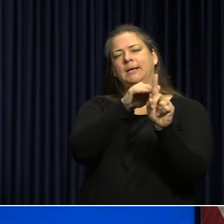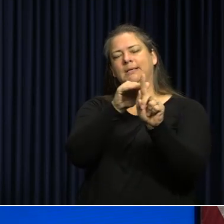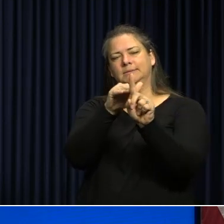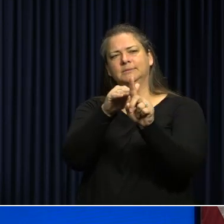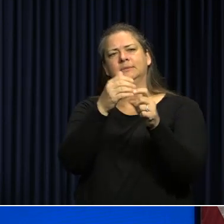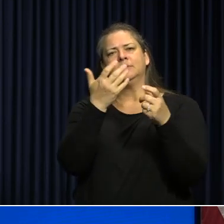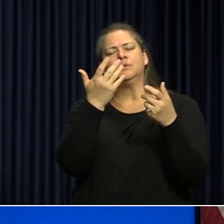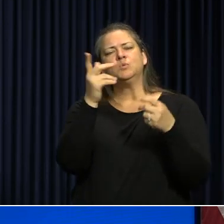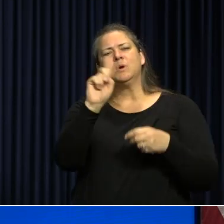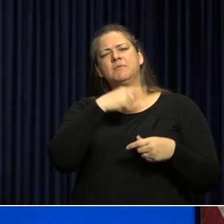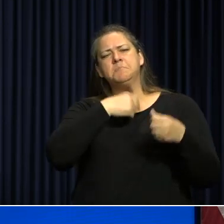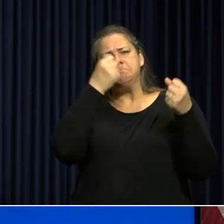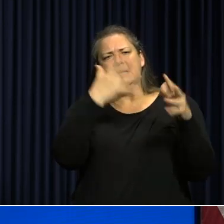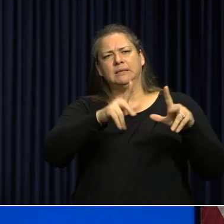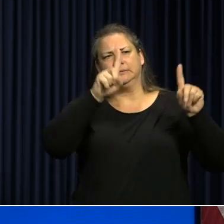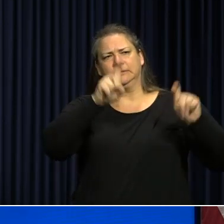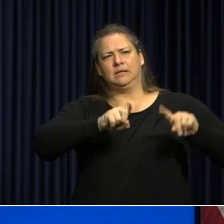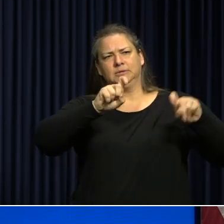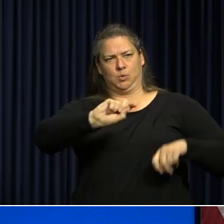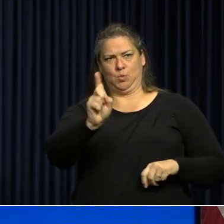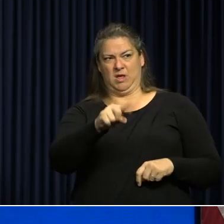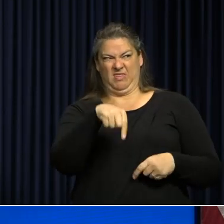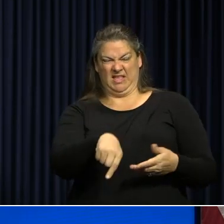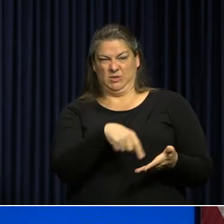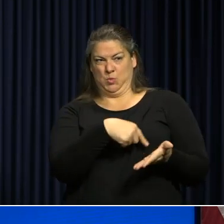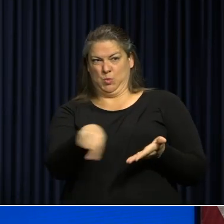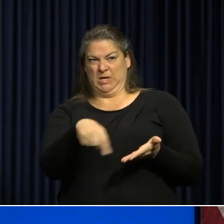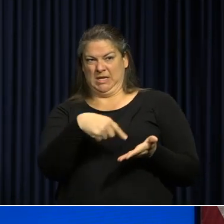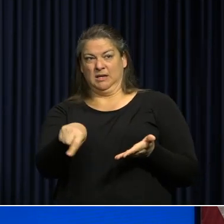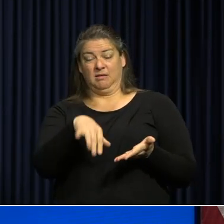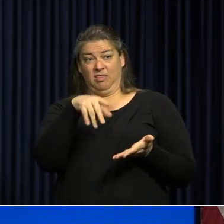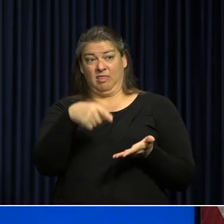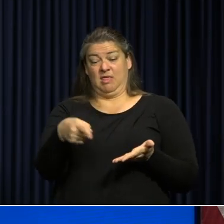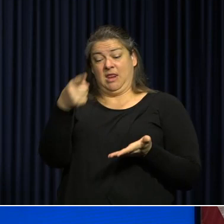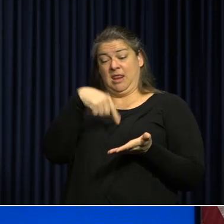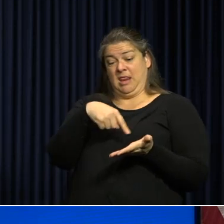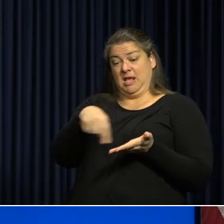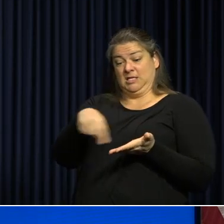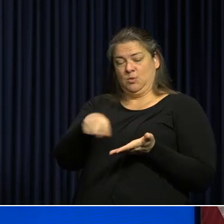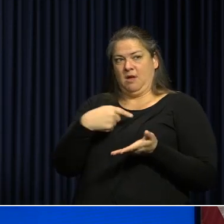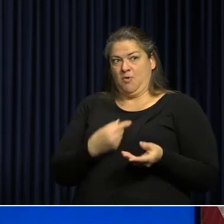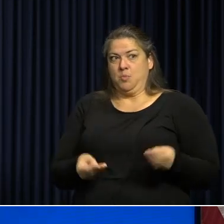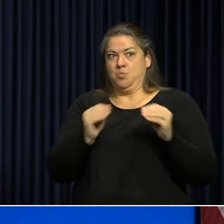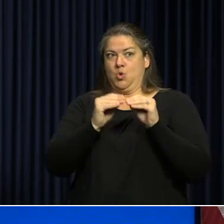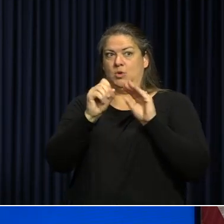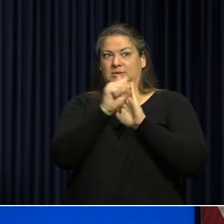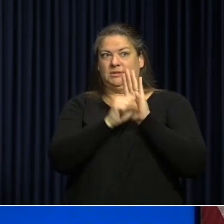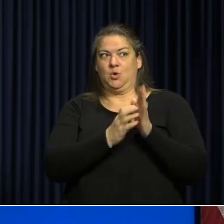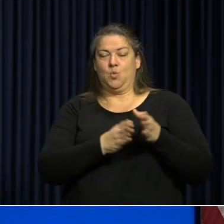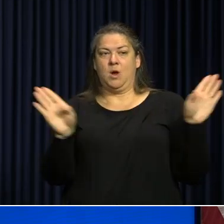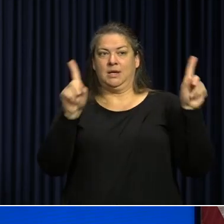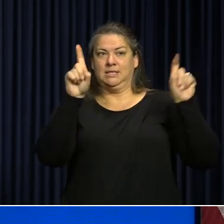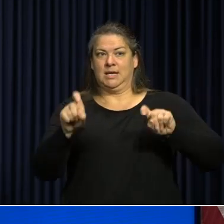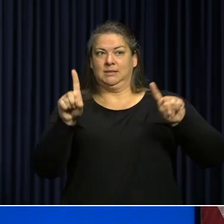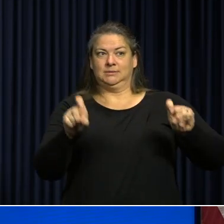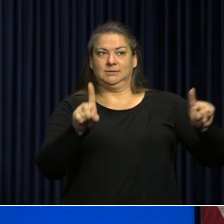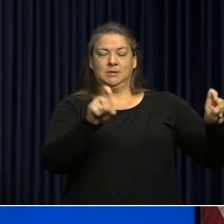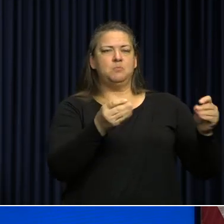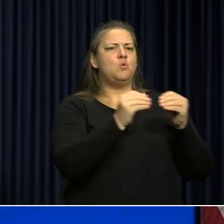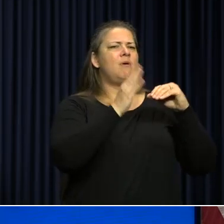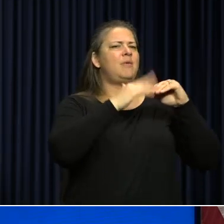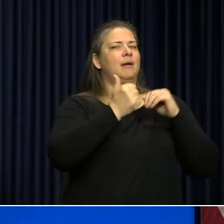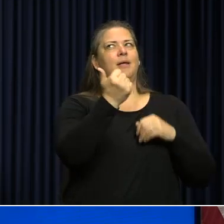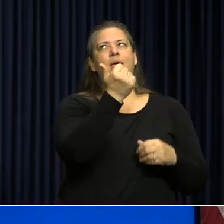testing options that are available this next week. This next week, we will have more testing statewide than we have had in